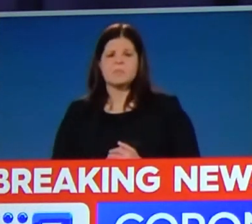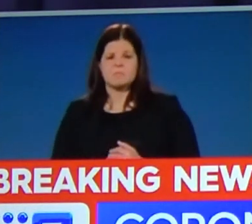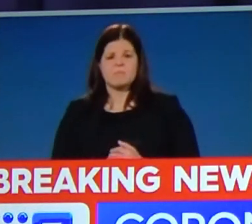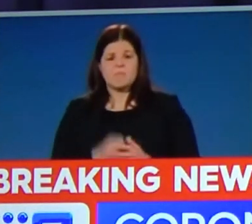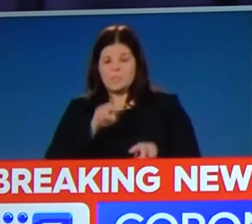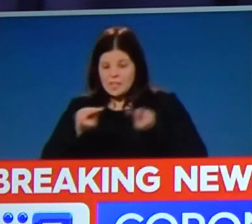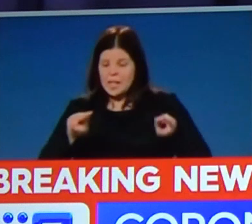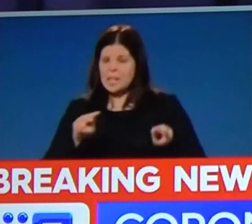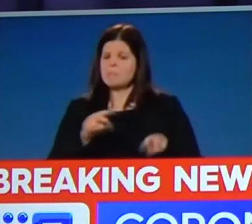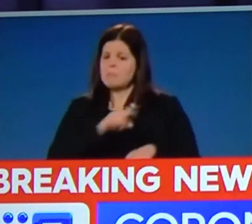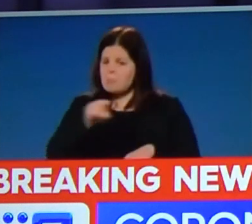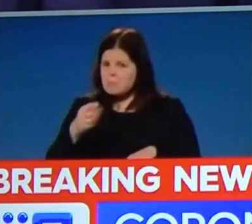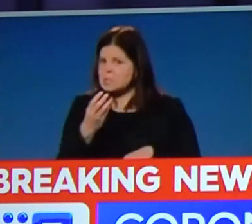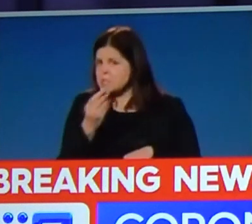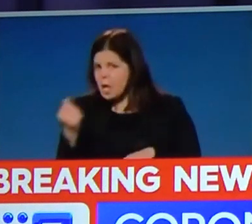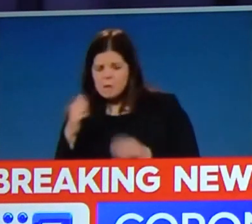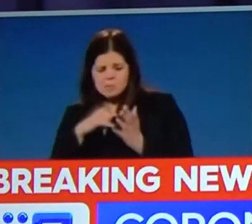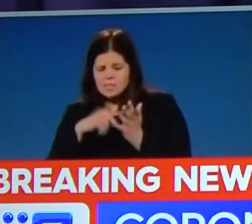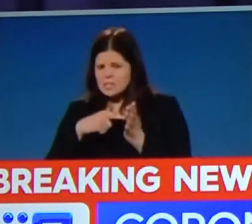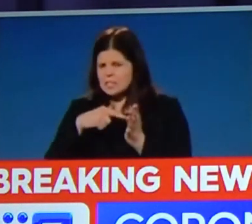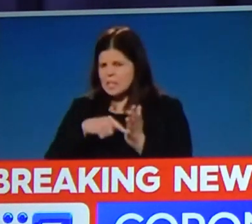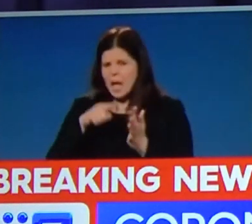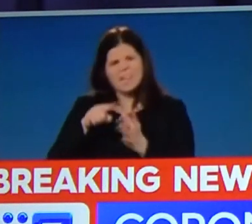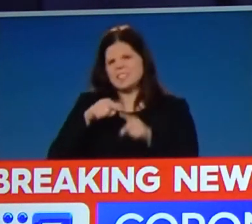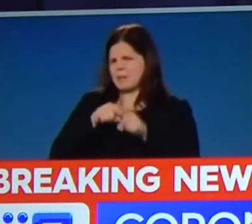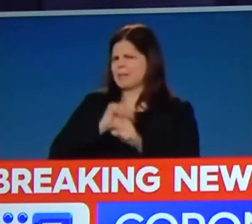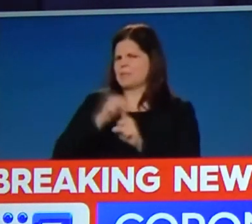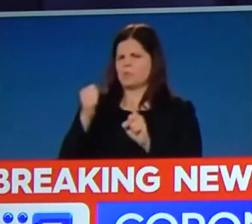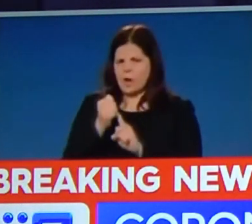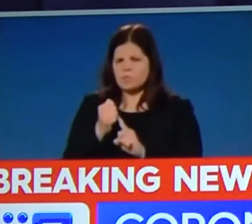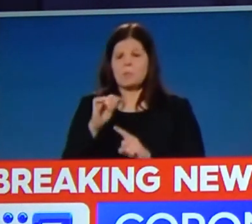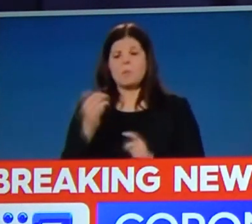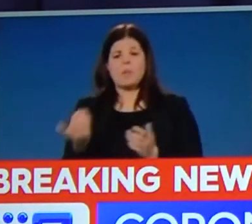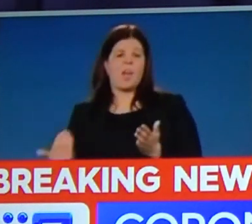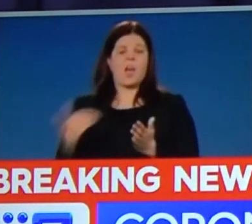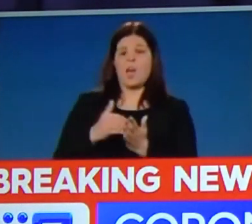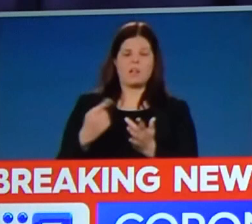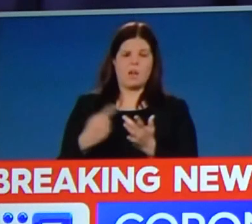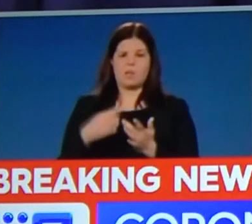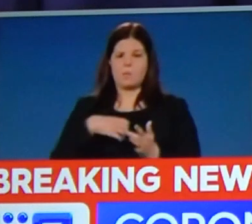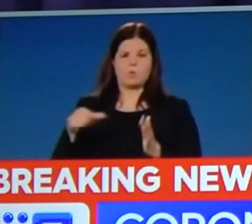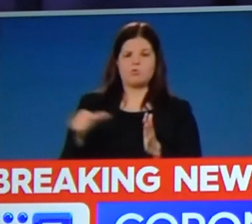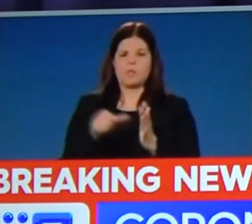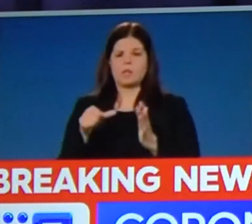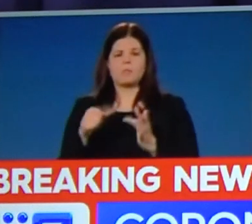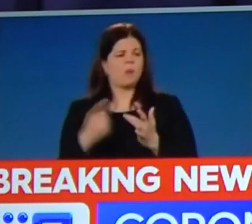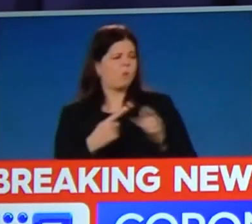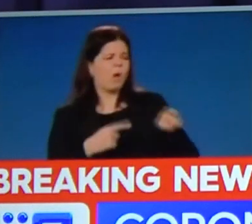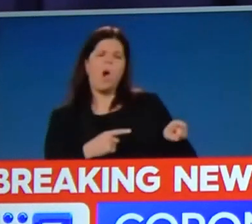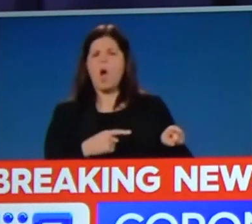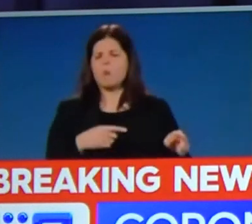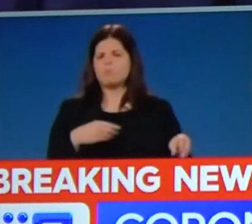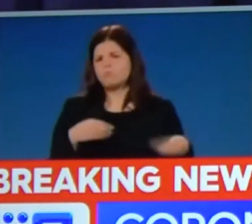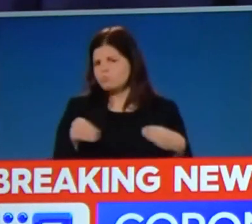the extremity of the situation in their states, moving to other measures before other states and territories.